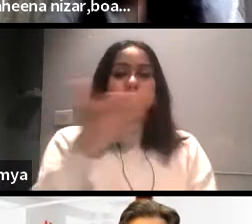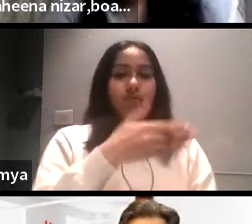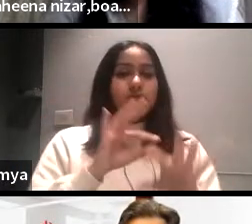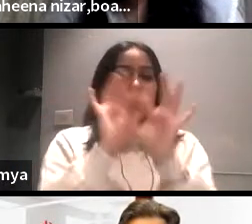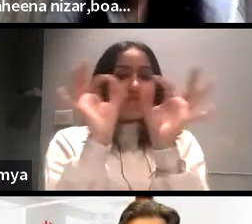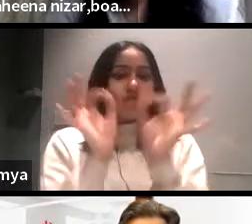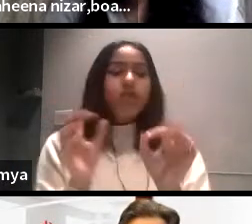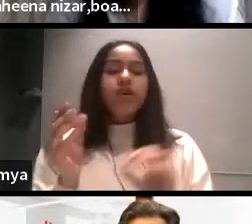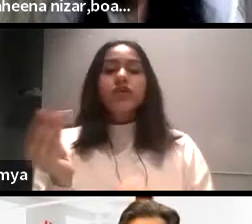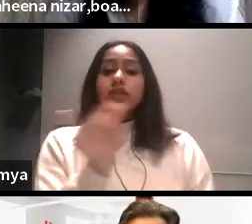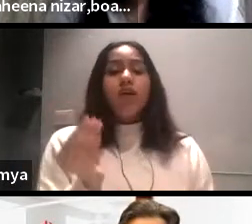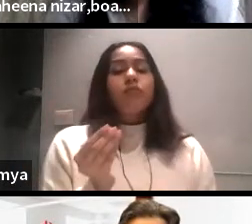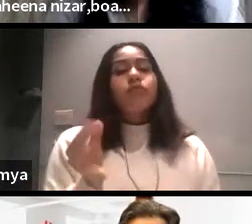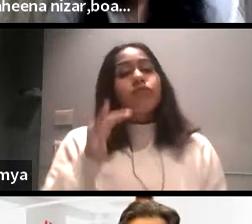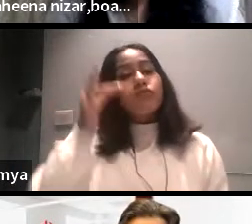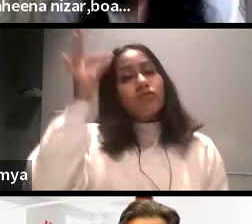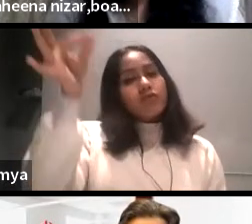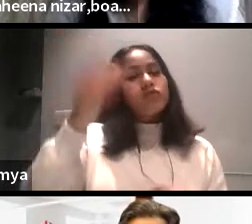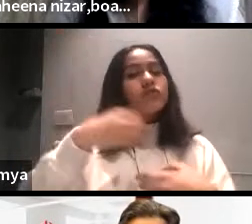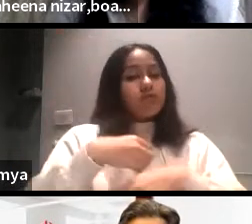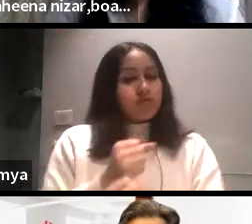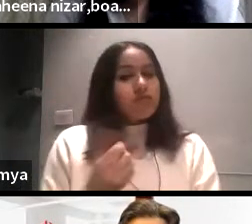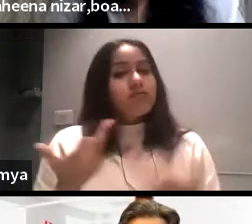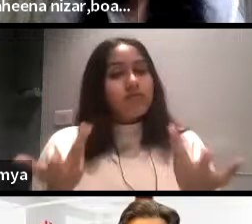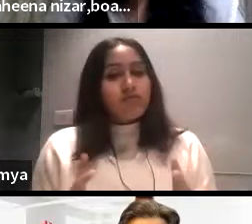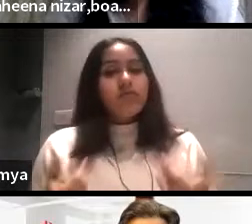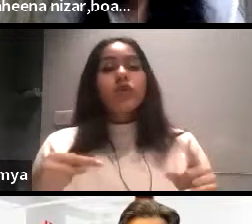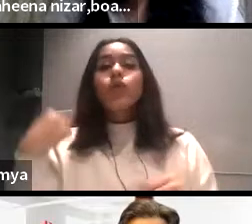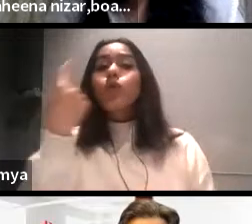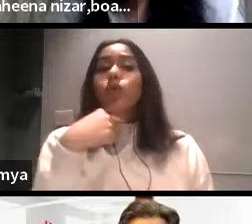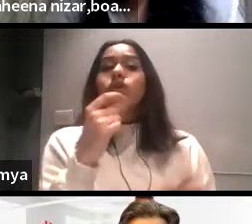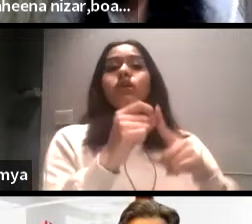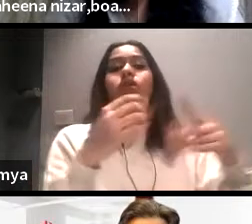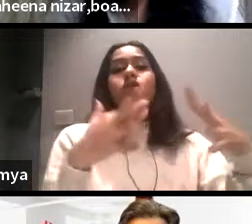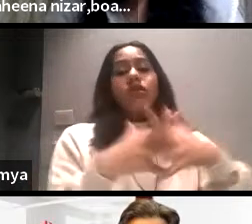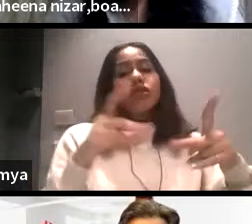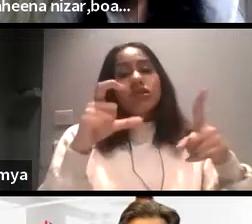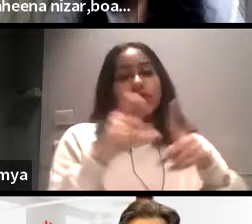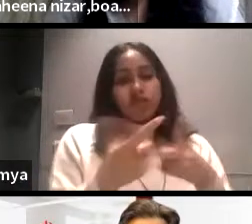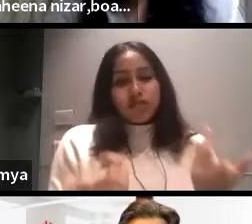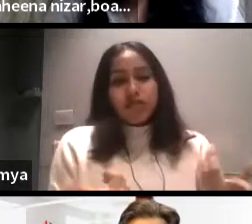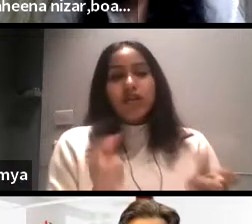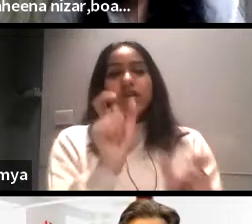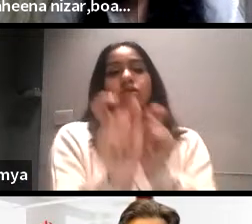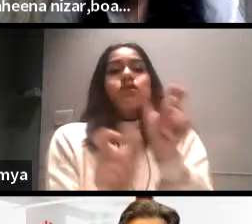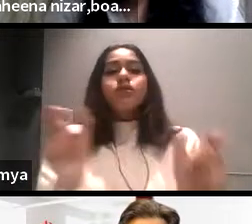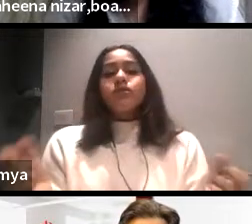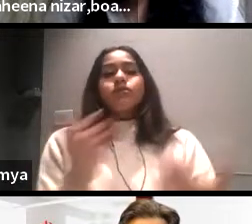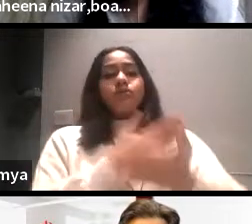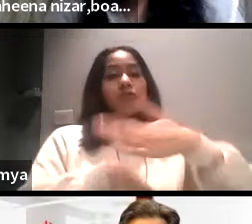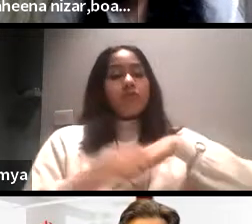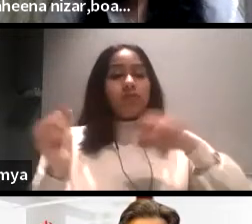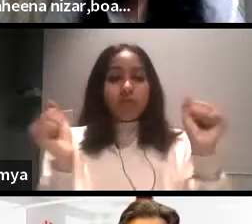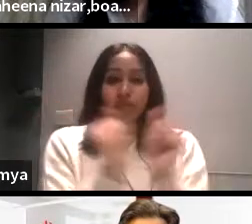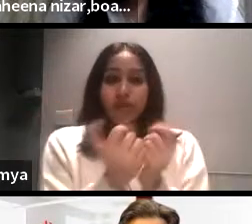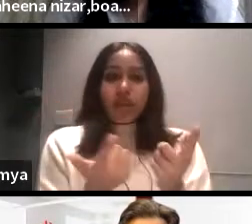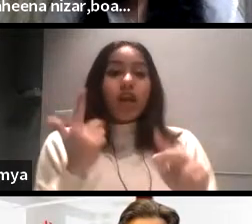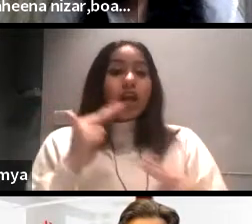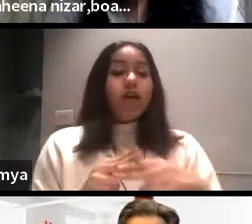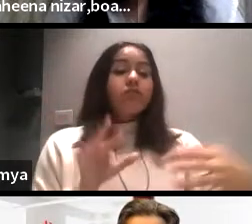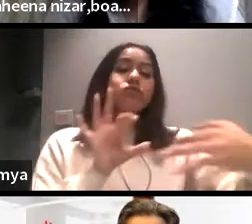the future of people with disability and their engagement and